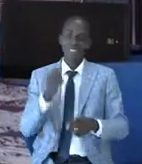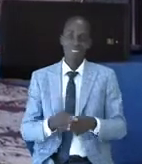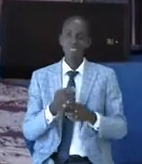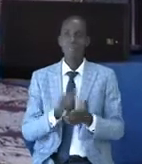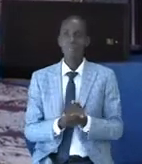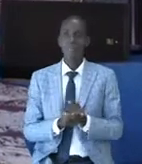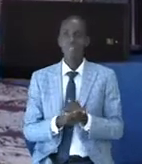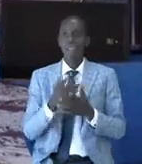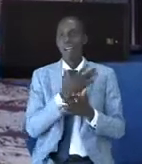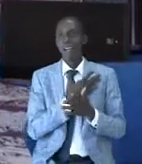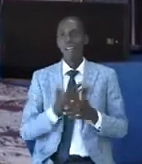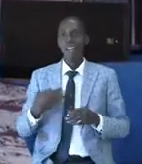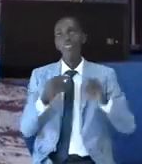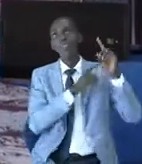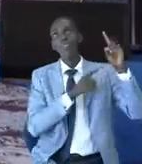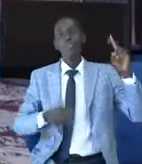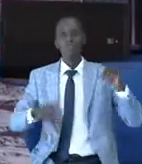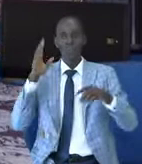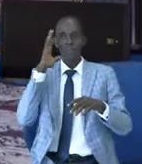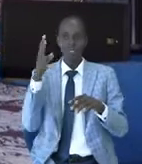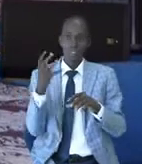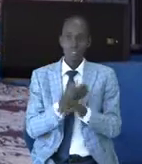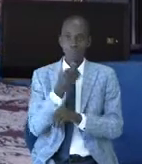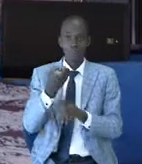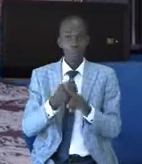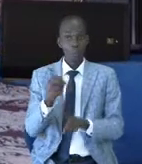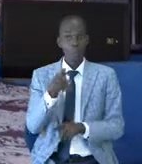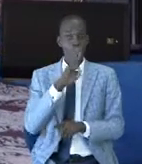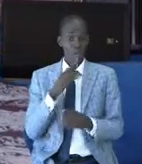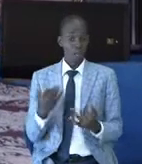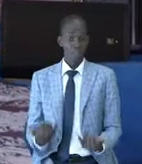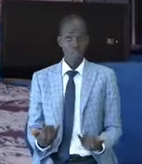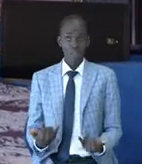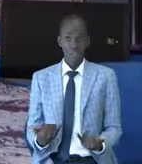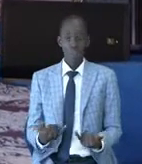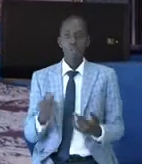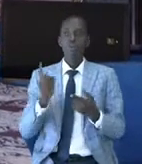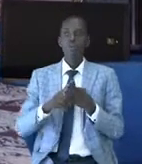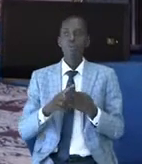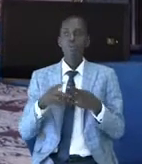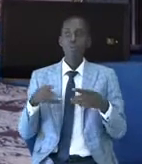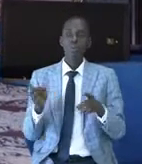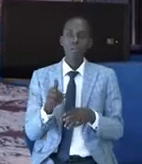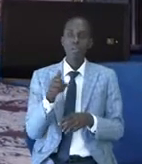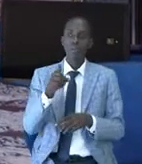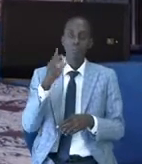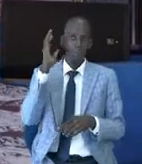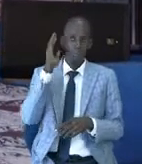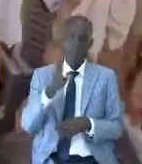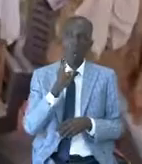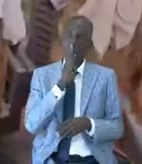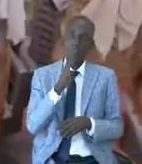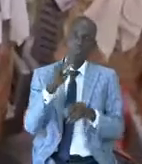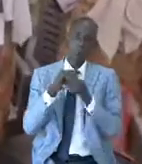And the Lord will take you from where you are to where you never thought you will be.